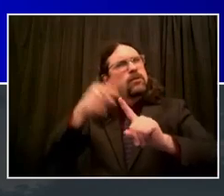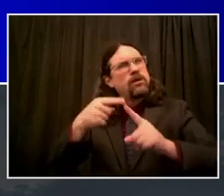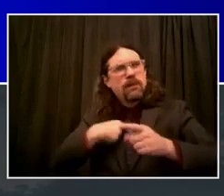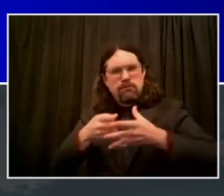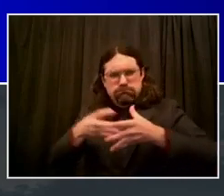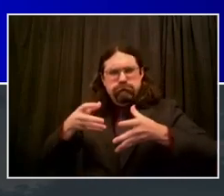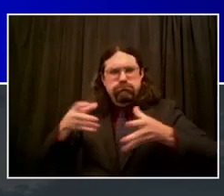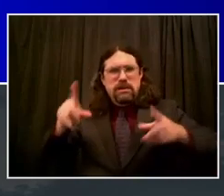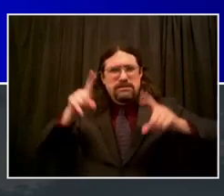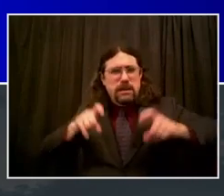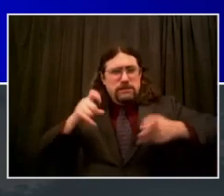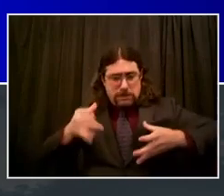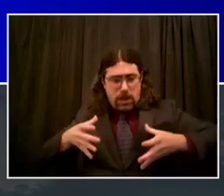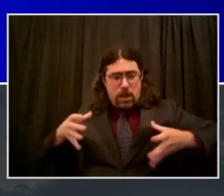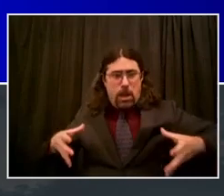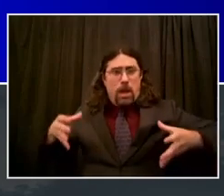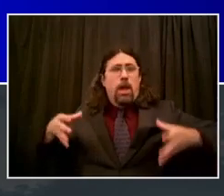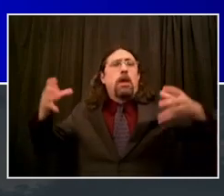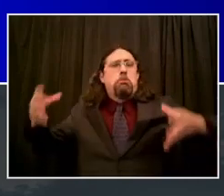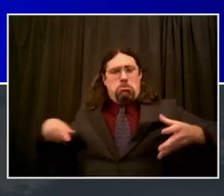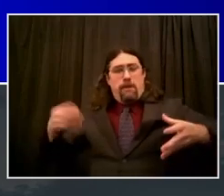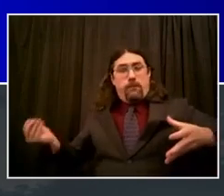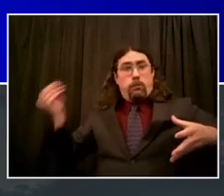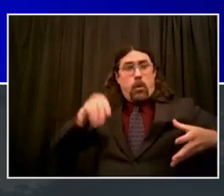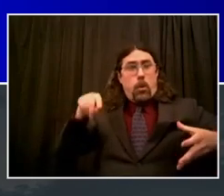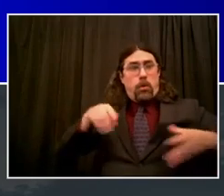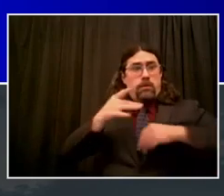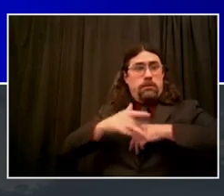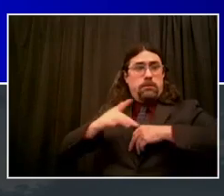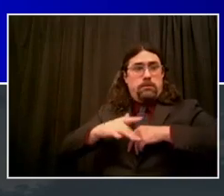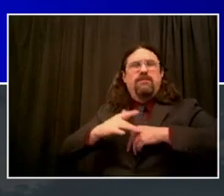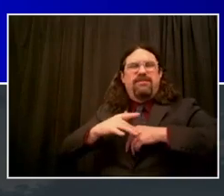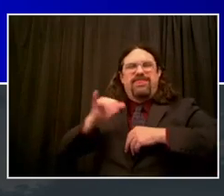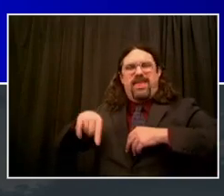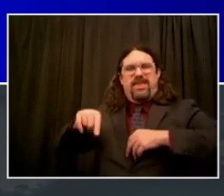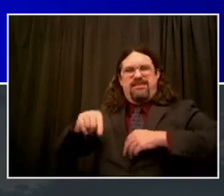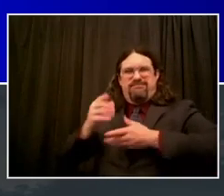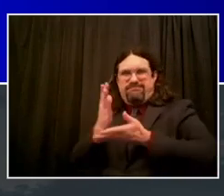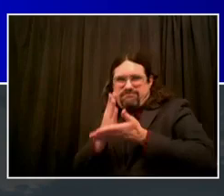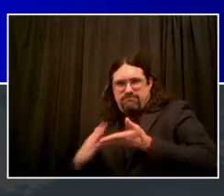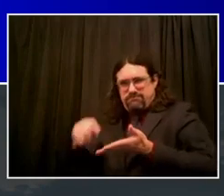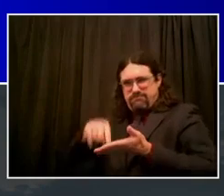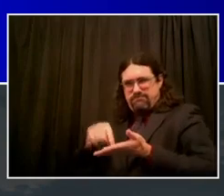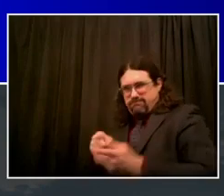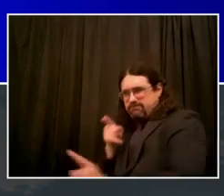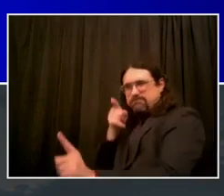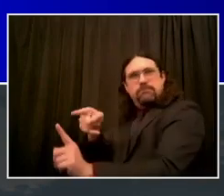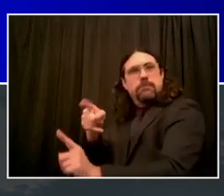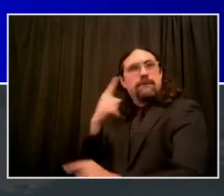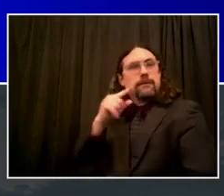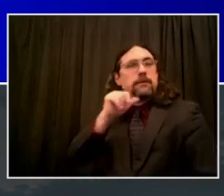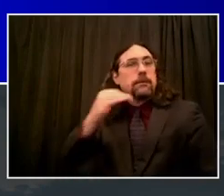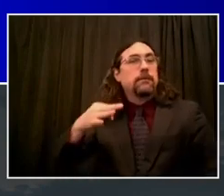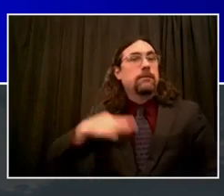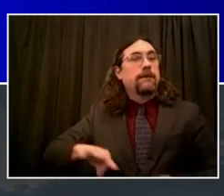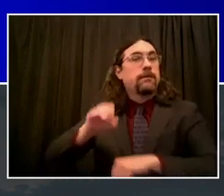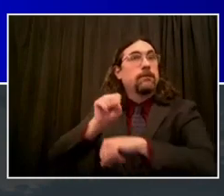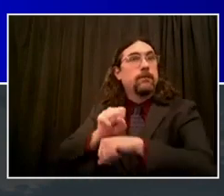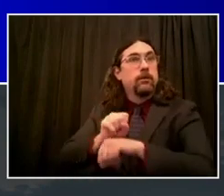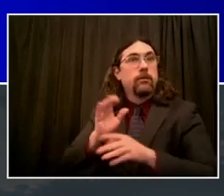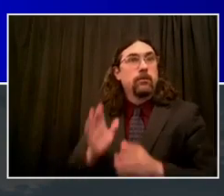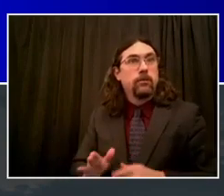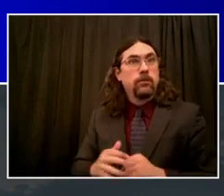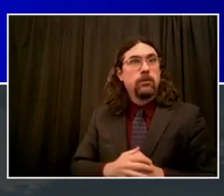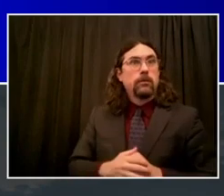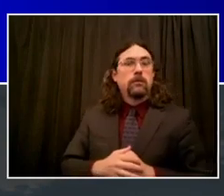of our nonprofit workers. And then the nonprofits themselves will start to provide testing in July. We'll provide all of the material they